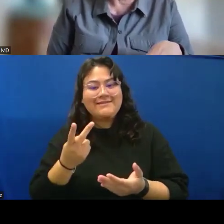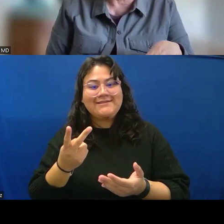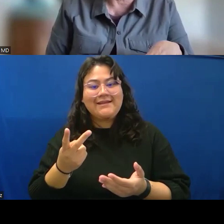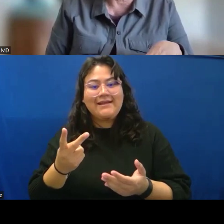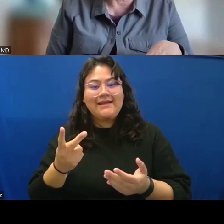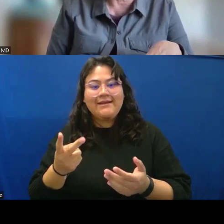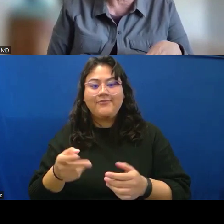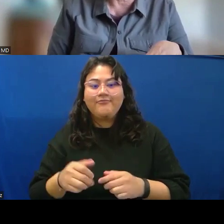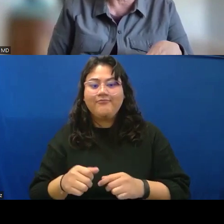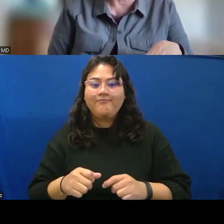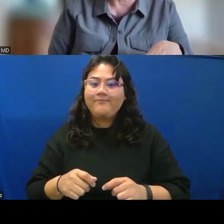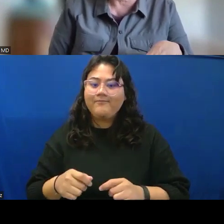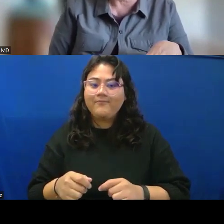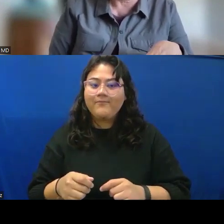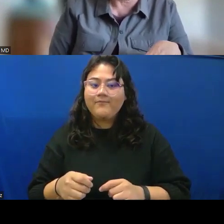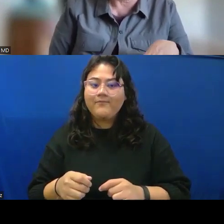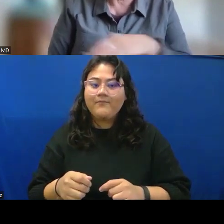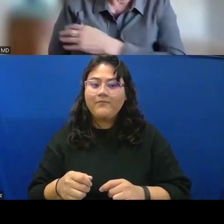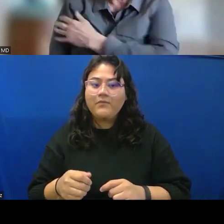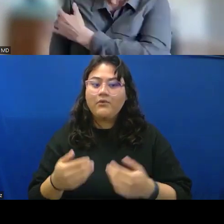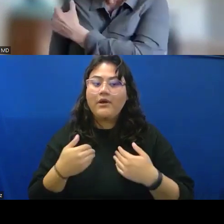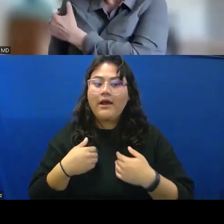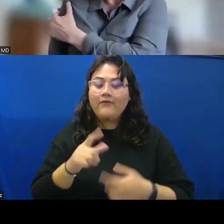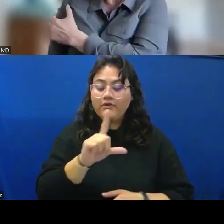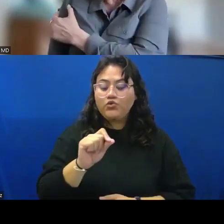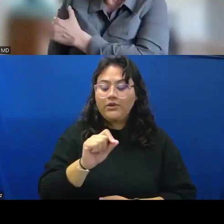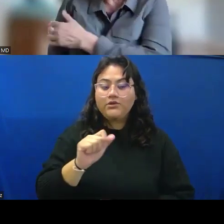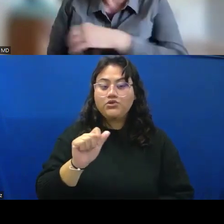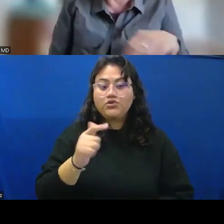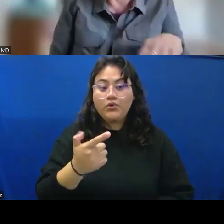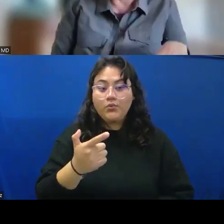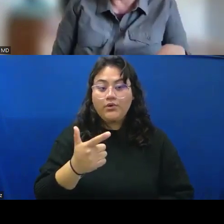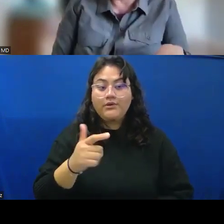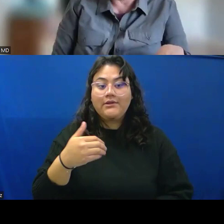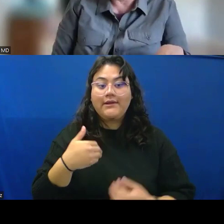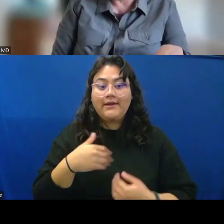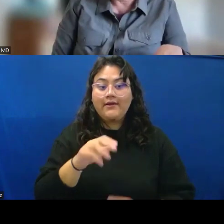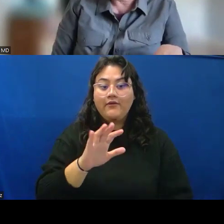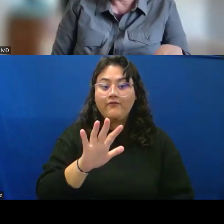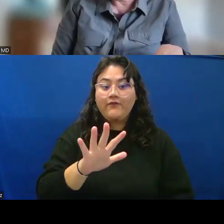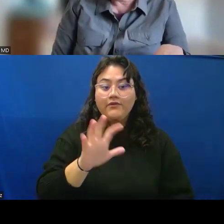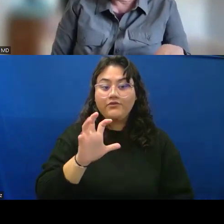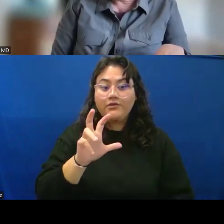but 11,600 volunteers. And so I'm considered one of those volunteers.